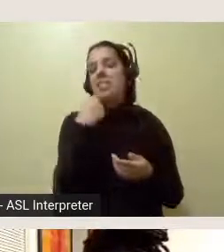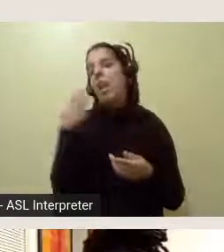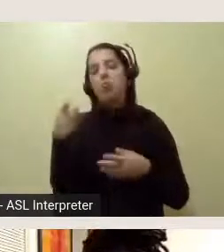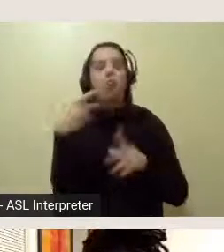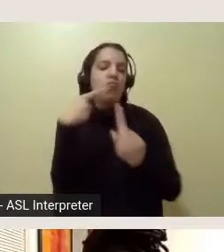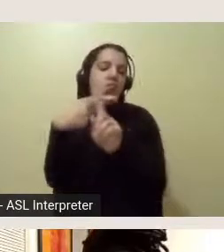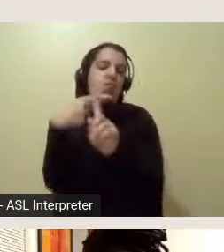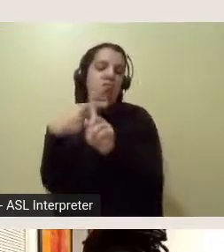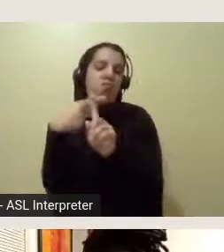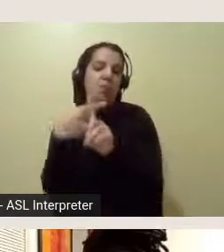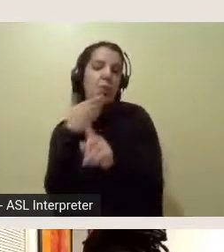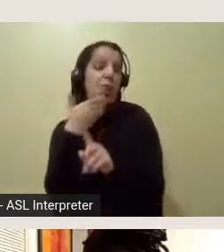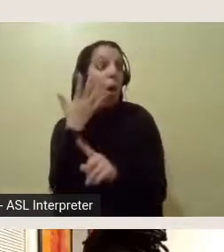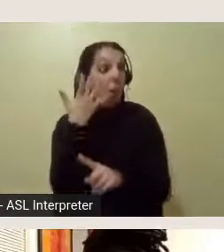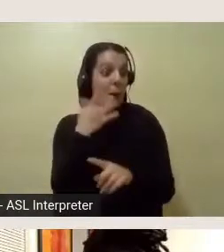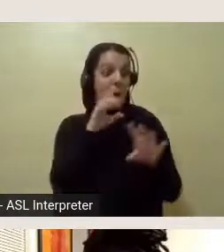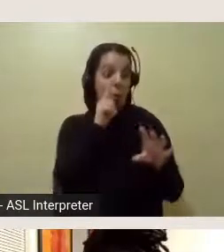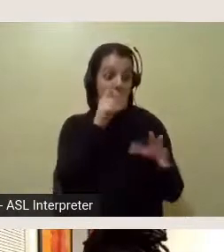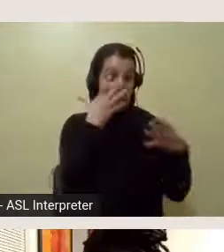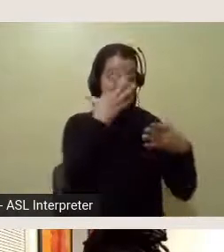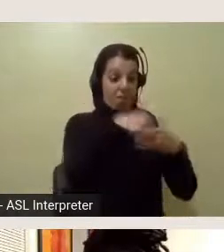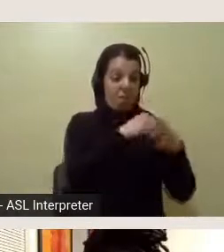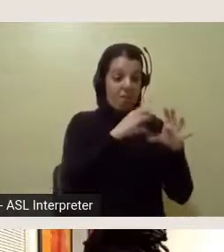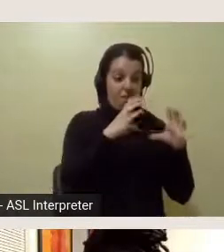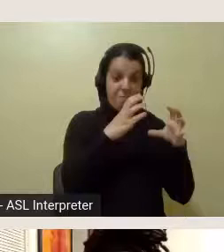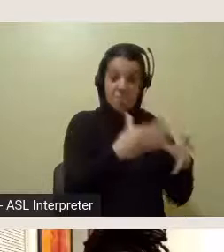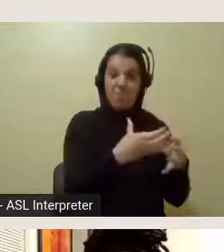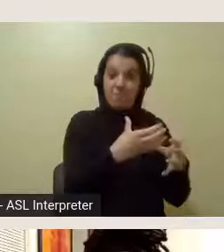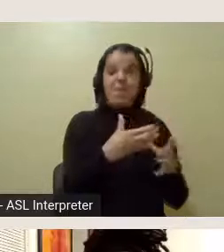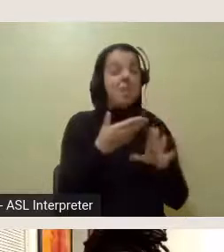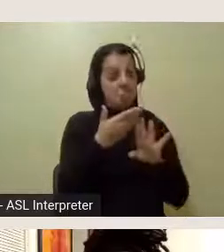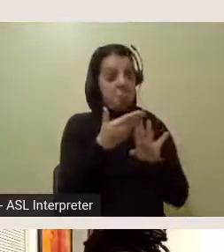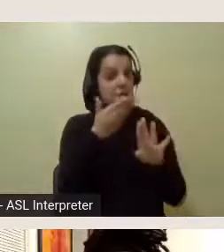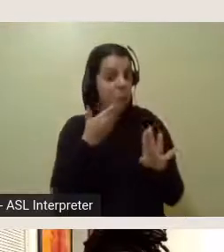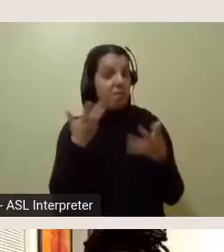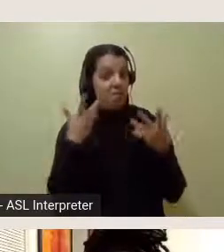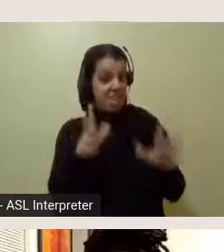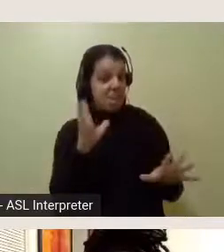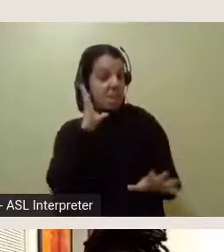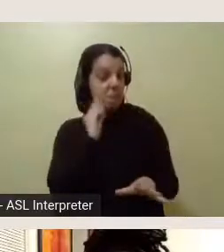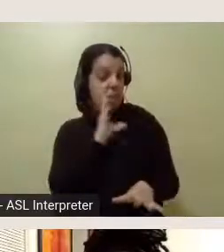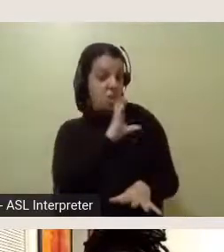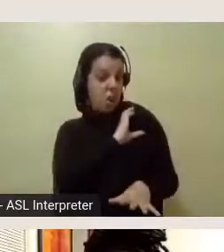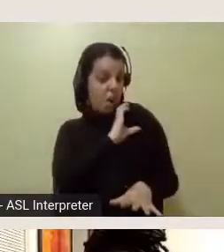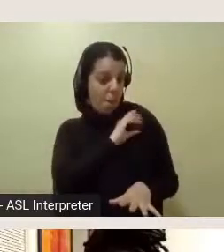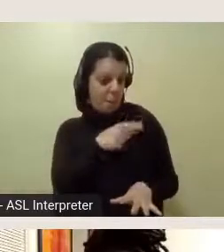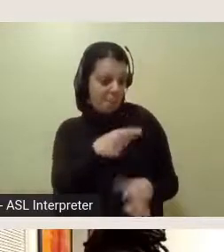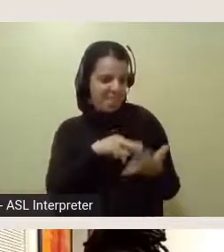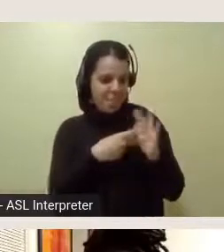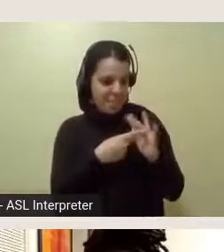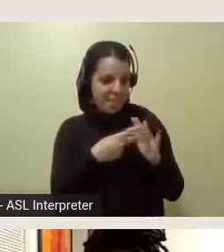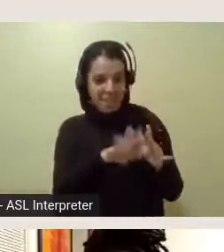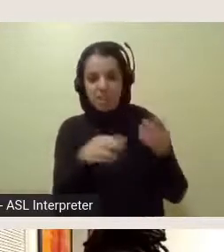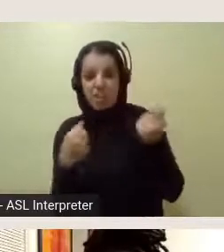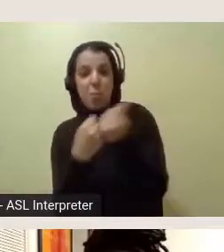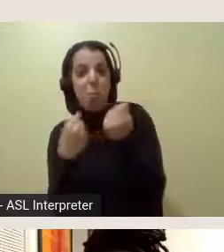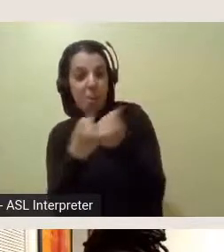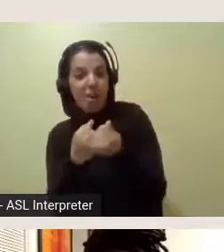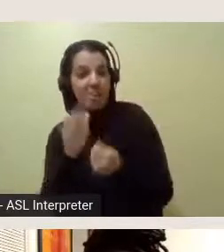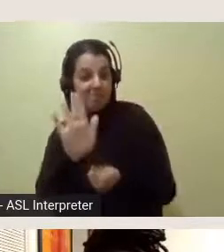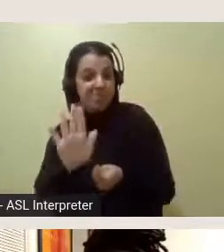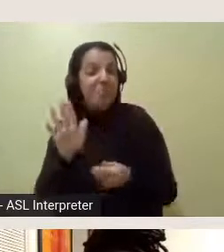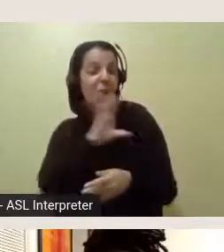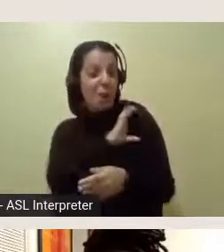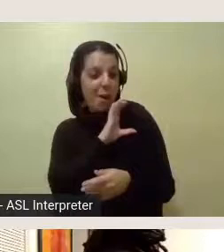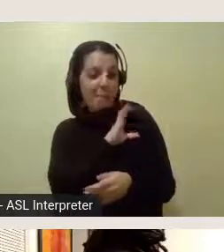they are ex-cops. They're retired police officers who make up these civilian accountability forces. So we know that justice is not going to come through